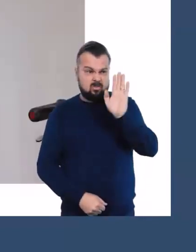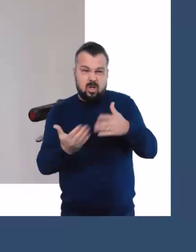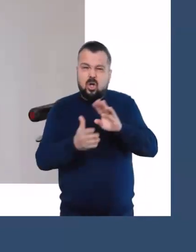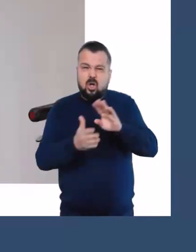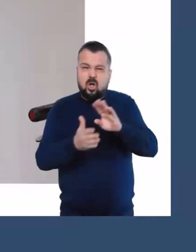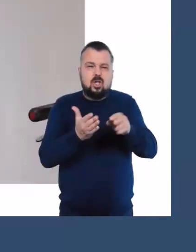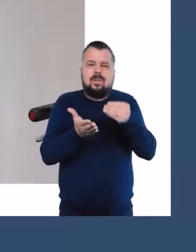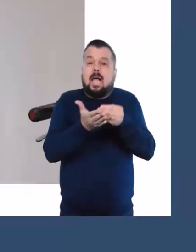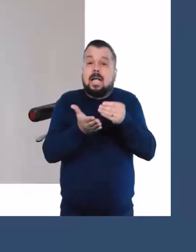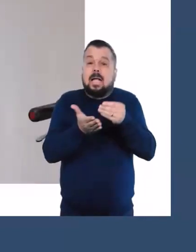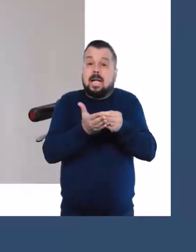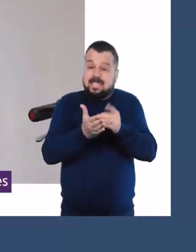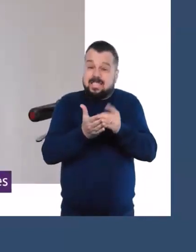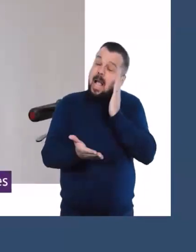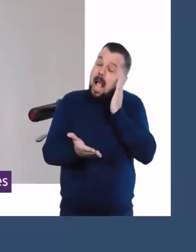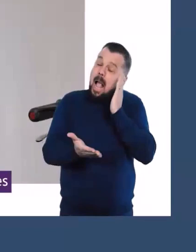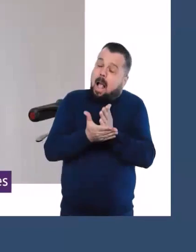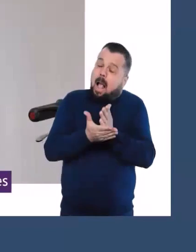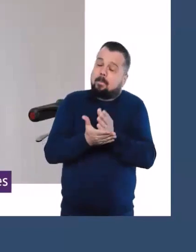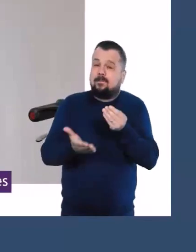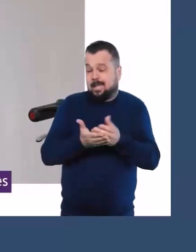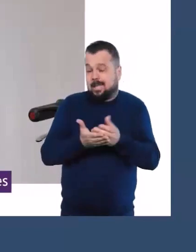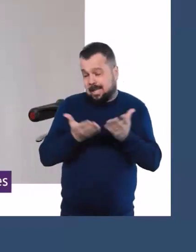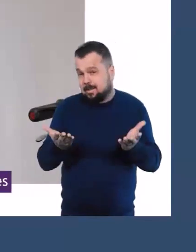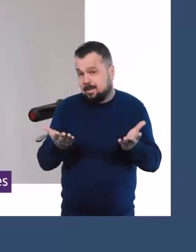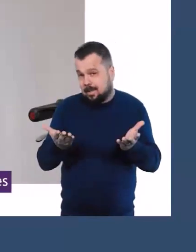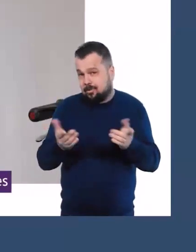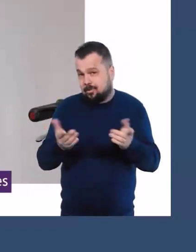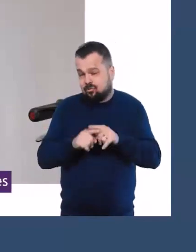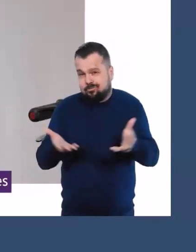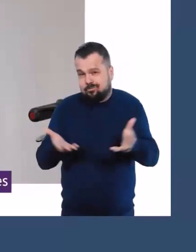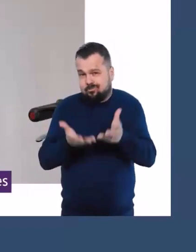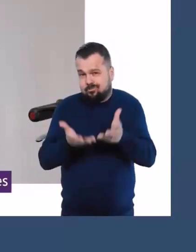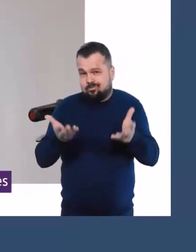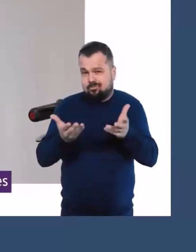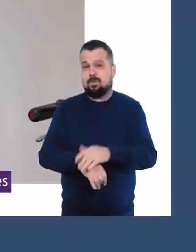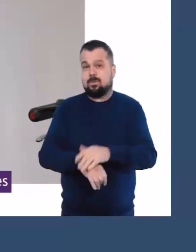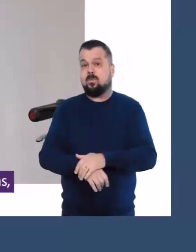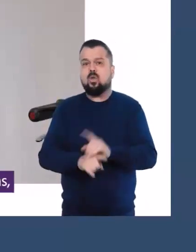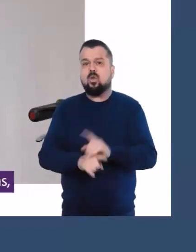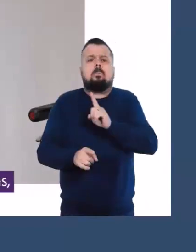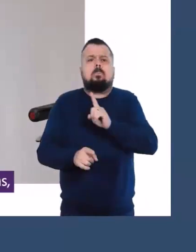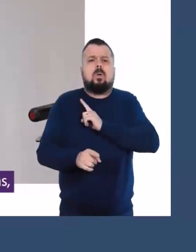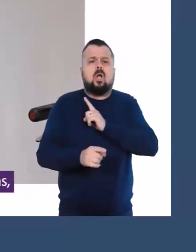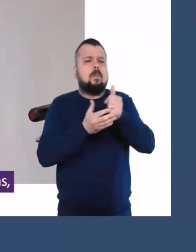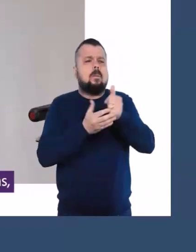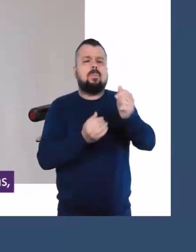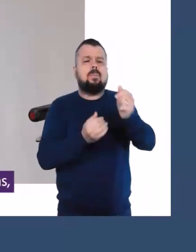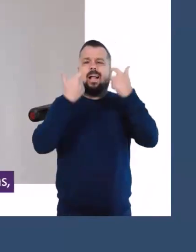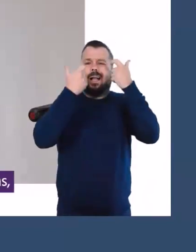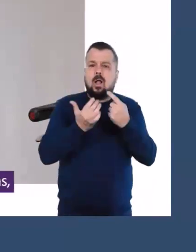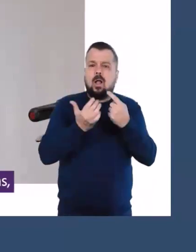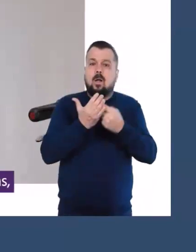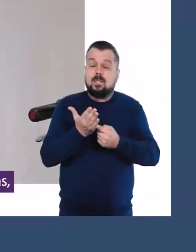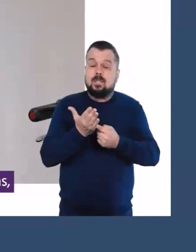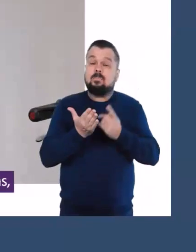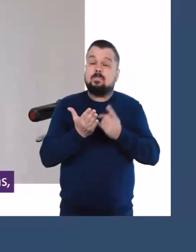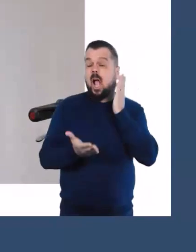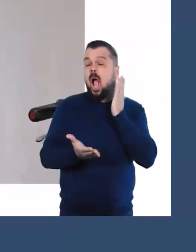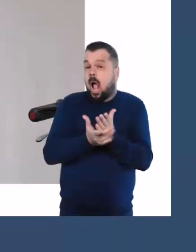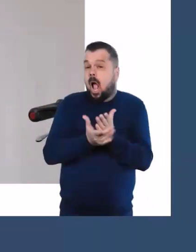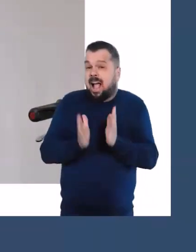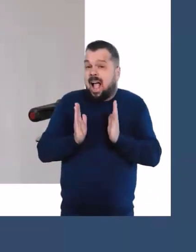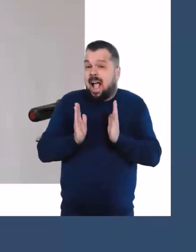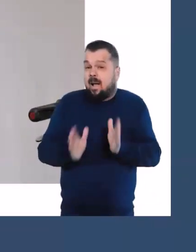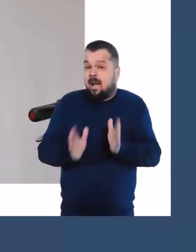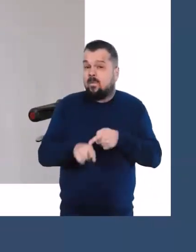venues I visit to do it, not because it makes financial sense, although it does, not because it helps them meet their legal obligations, although